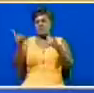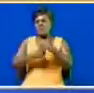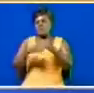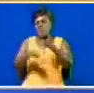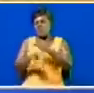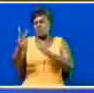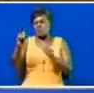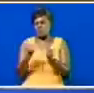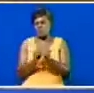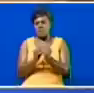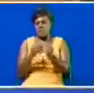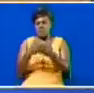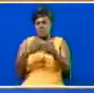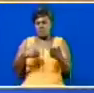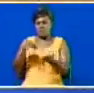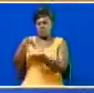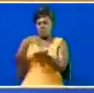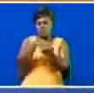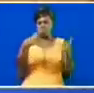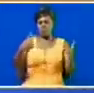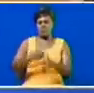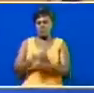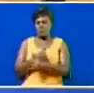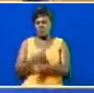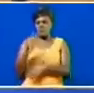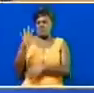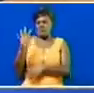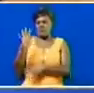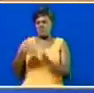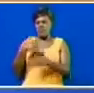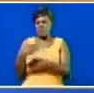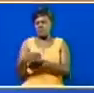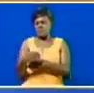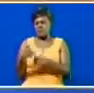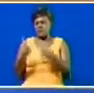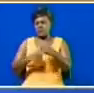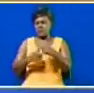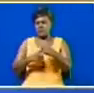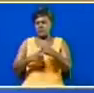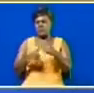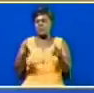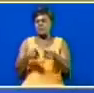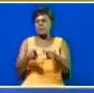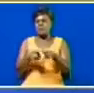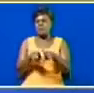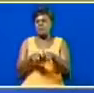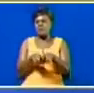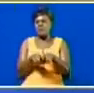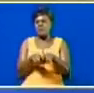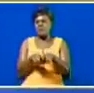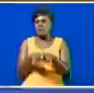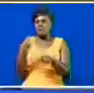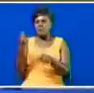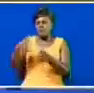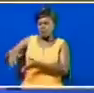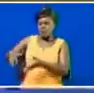20, probably four in each position if we can, five, maybe up to six, and let them know that they have been identified by the Kenyan